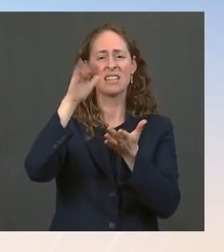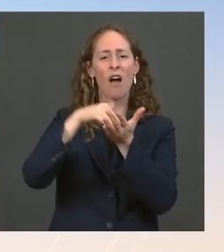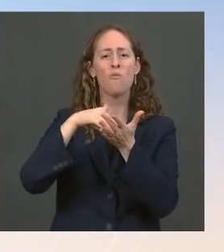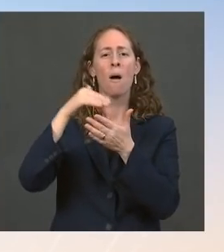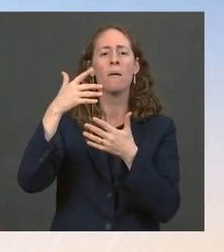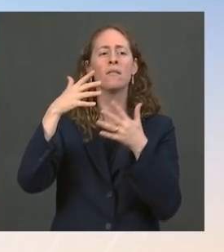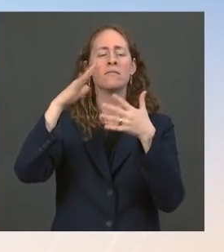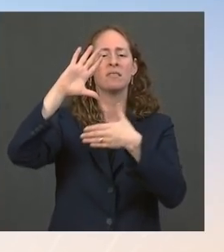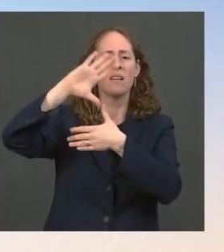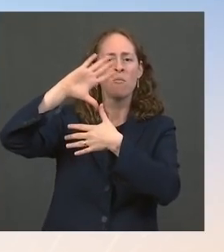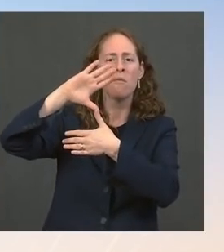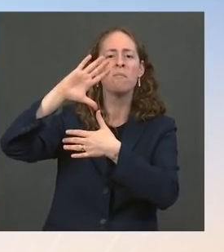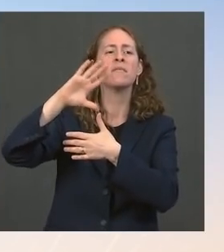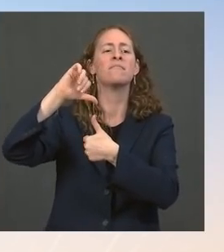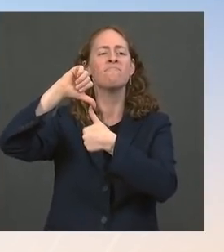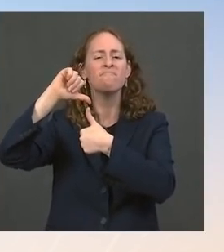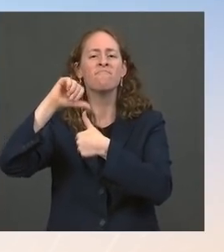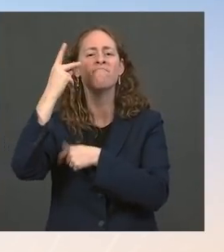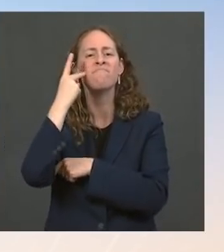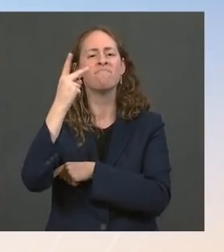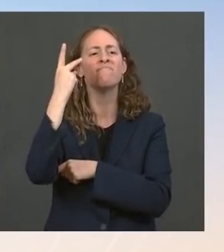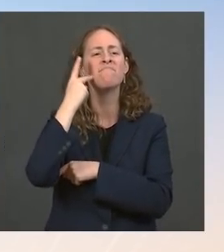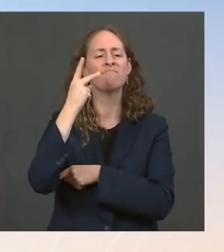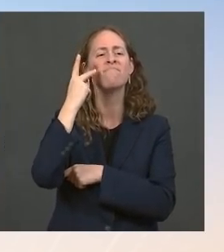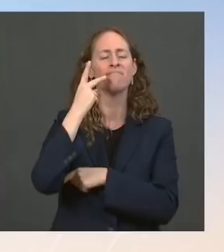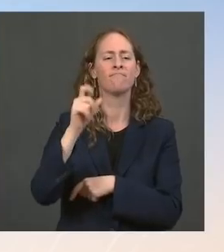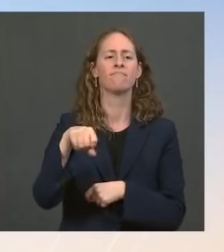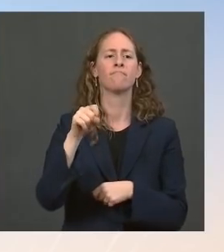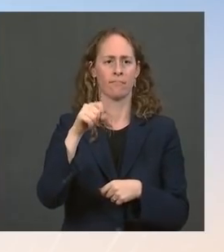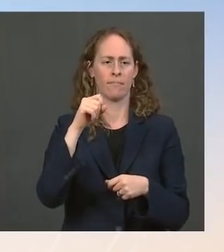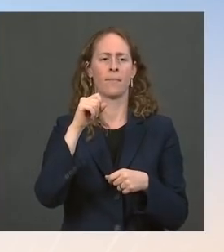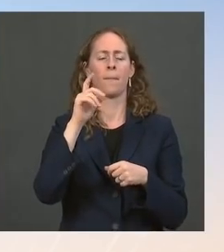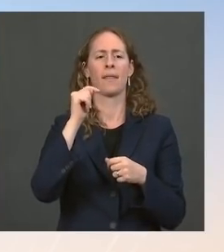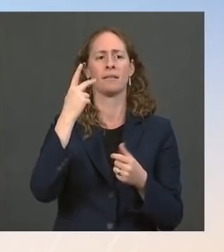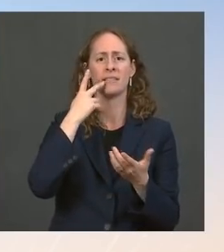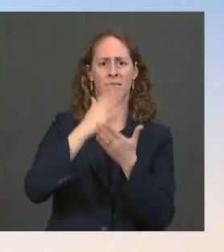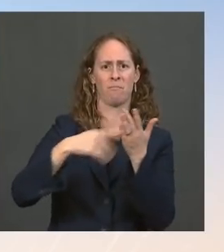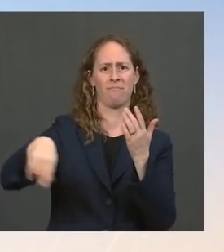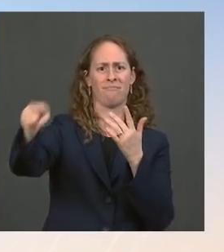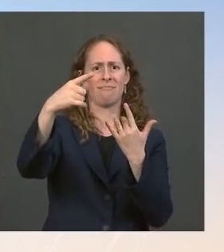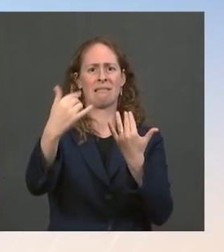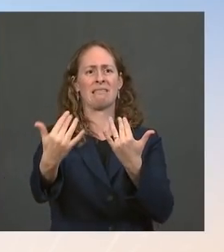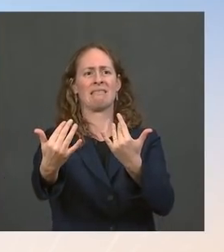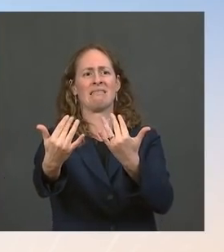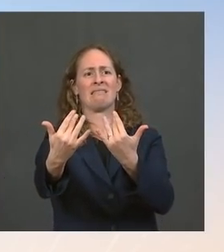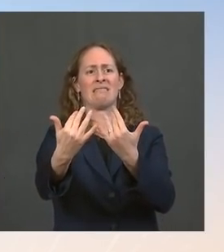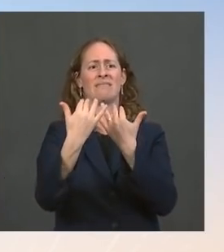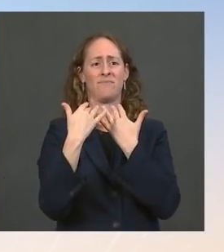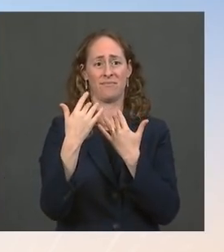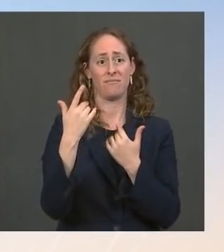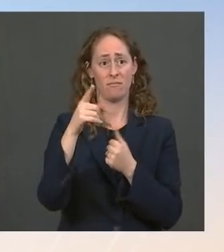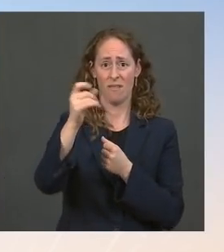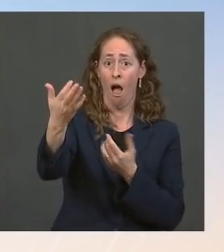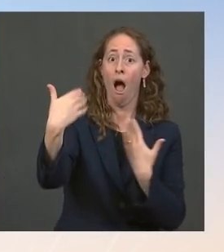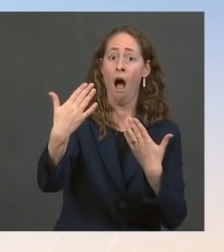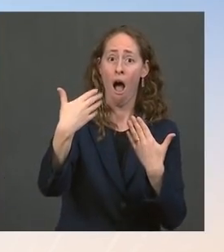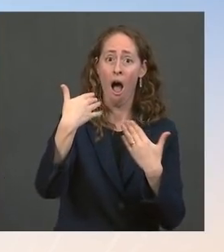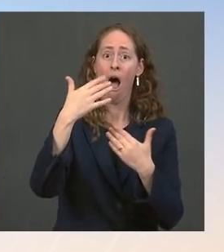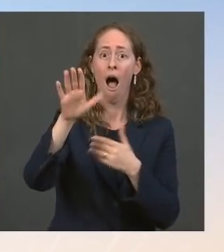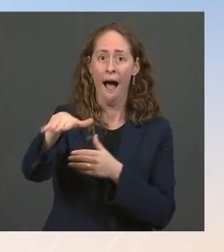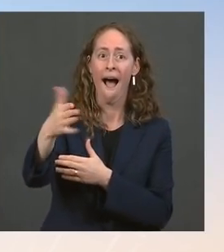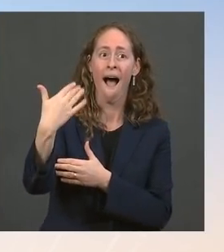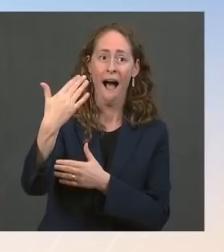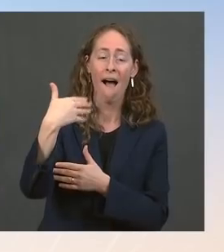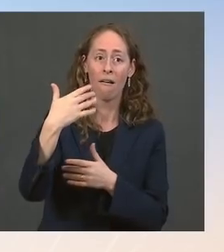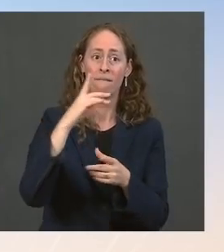we have no doubt has contributed to a rapid influx of people who were told that they could come into the country and everything would be